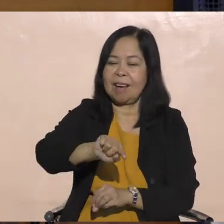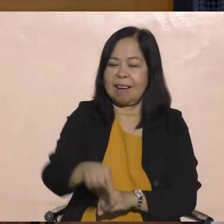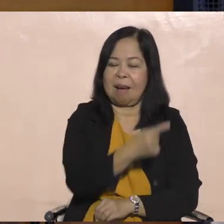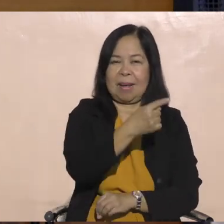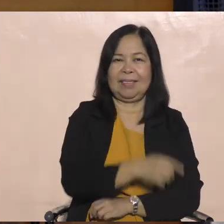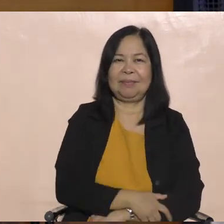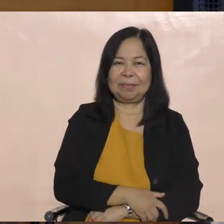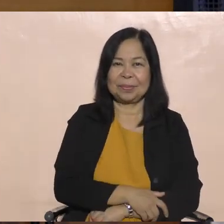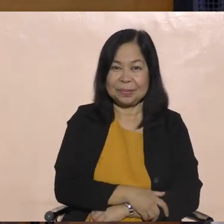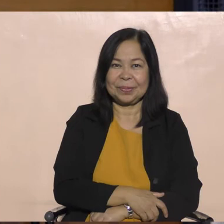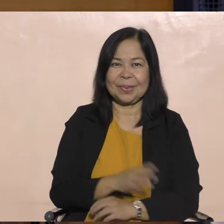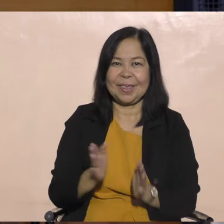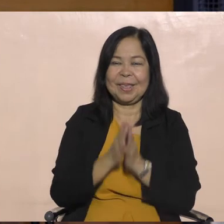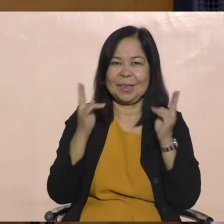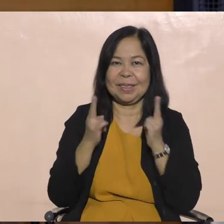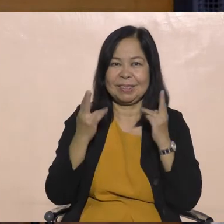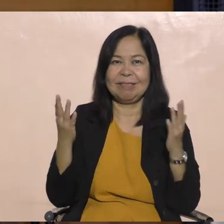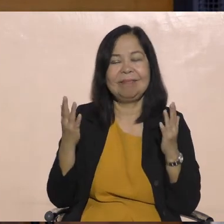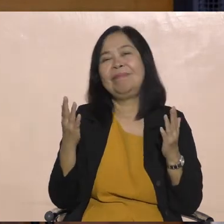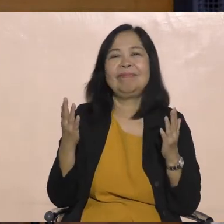Amen. Hallelujah.